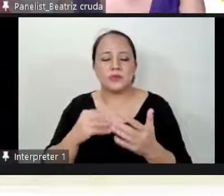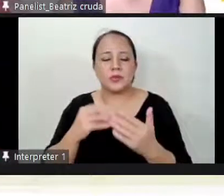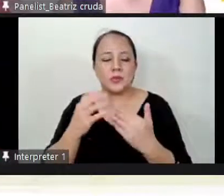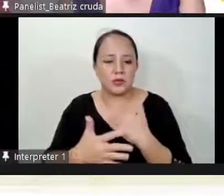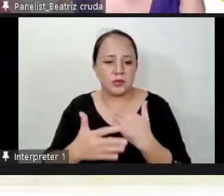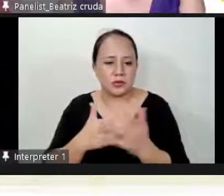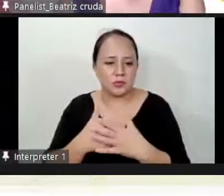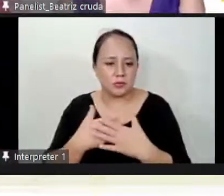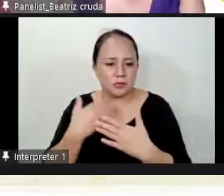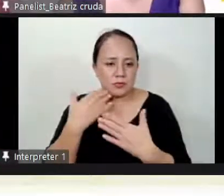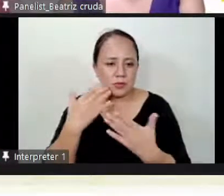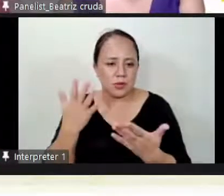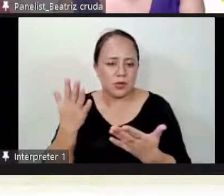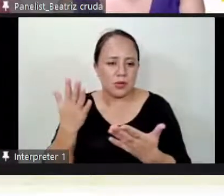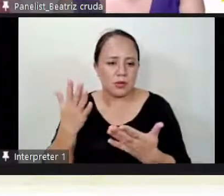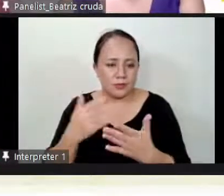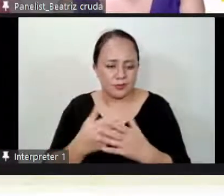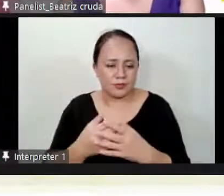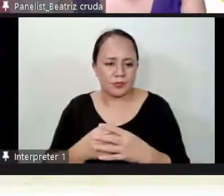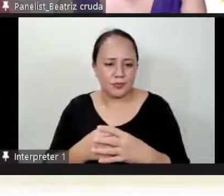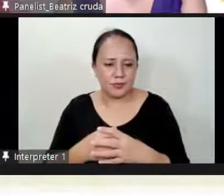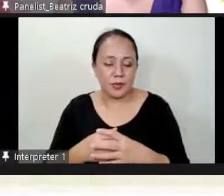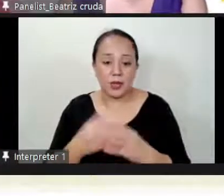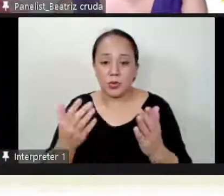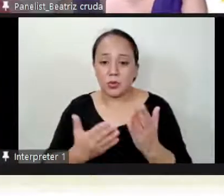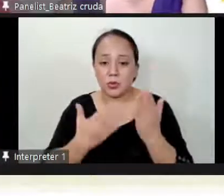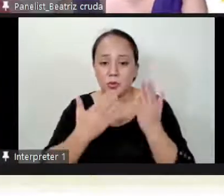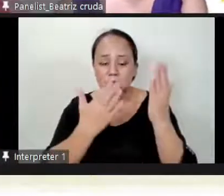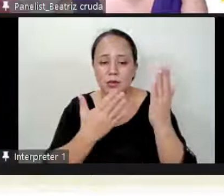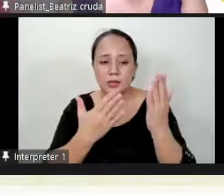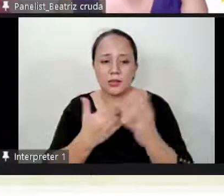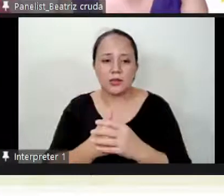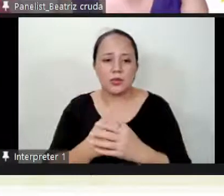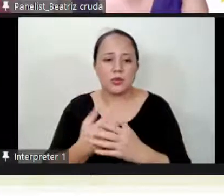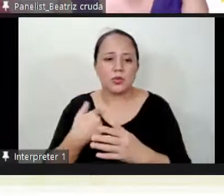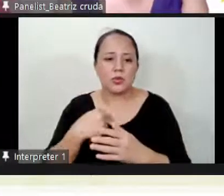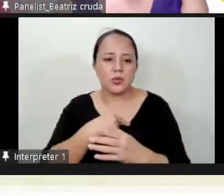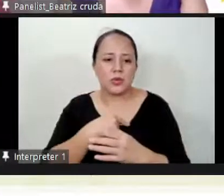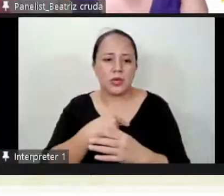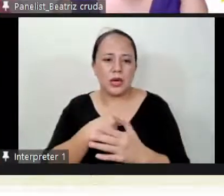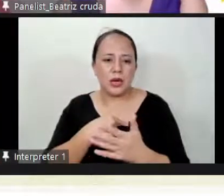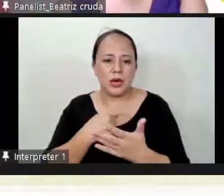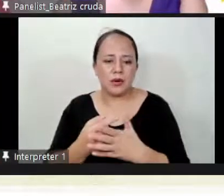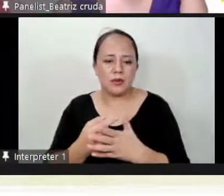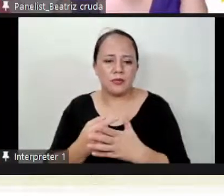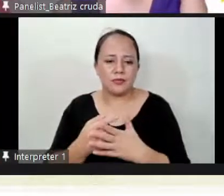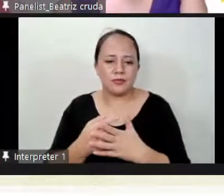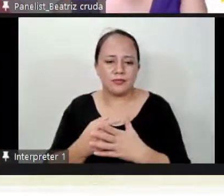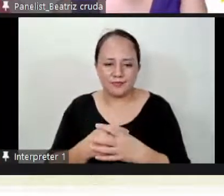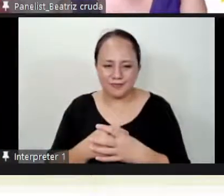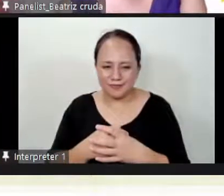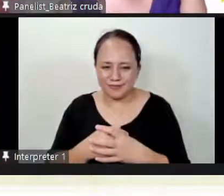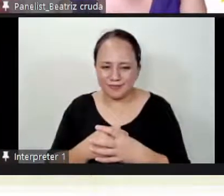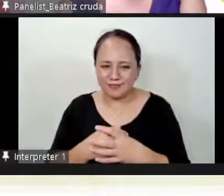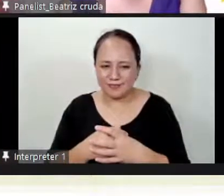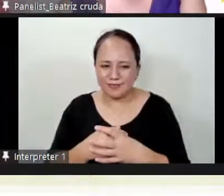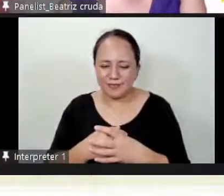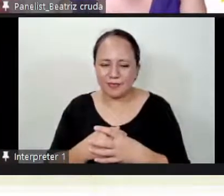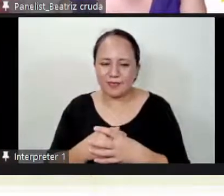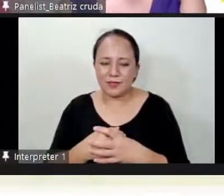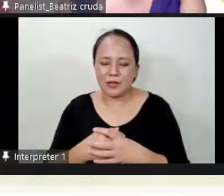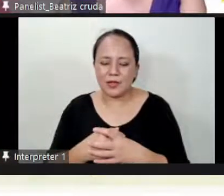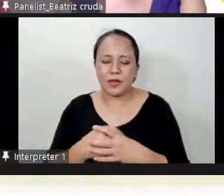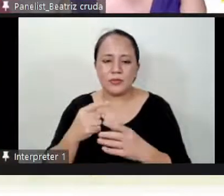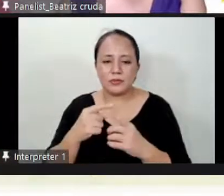And basically, the recommendation was that we had to up our game as far as palliative care is